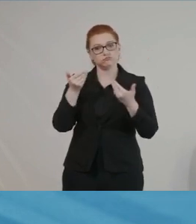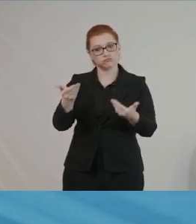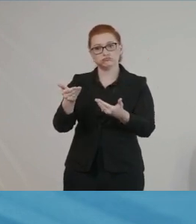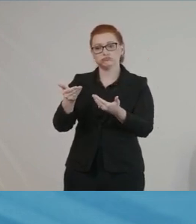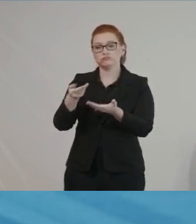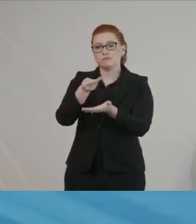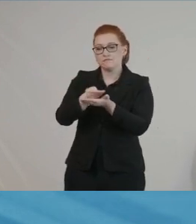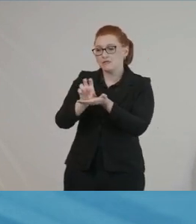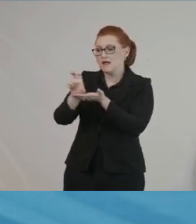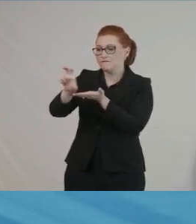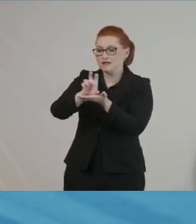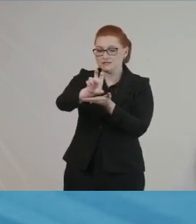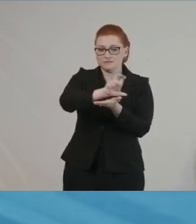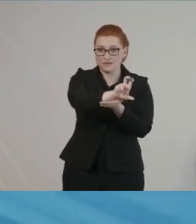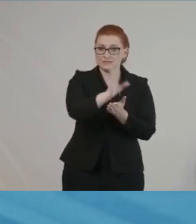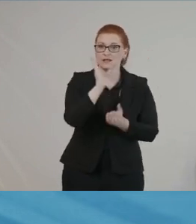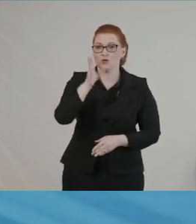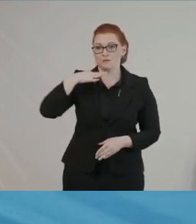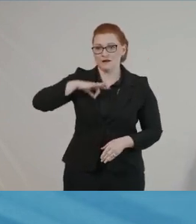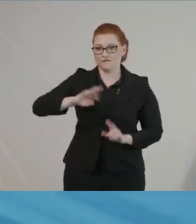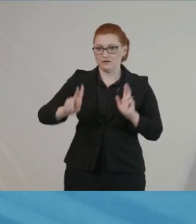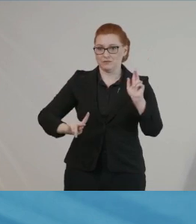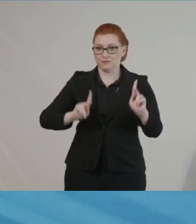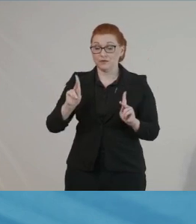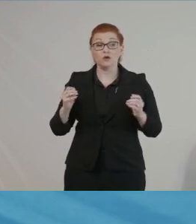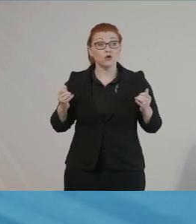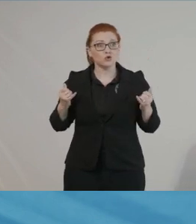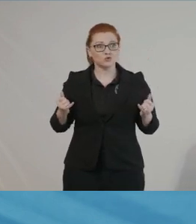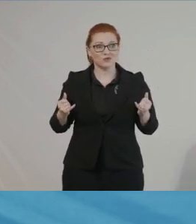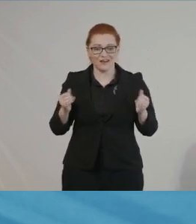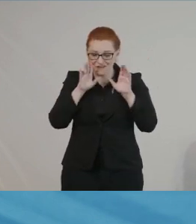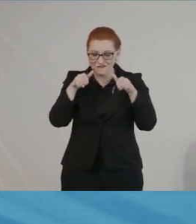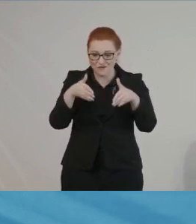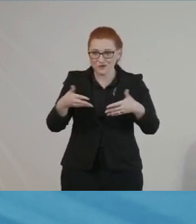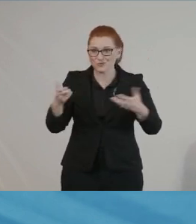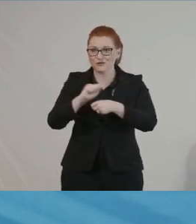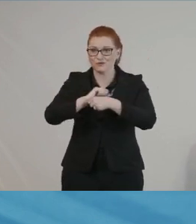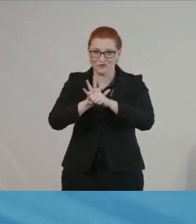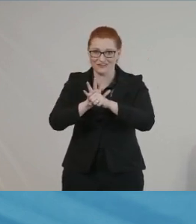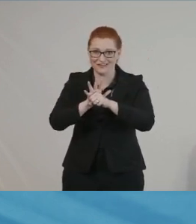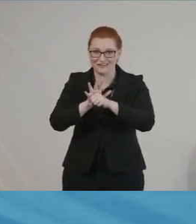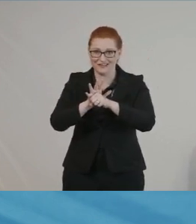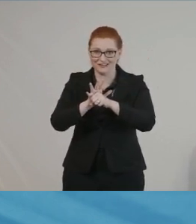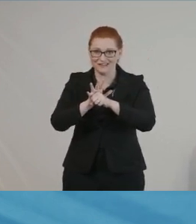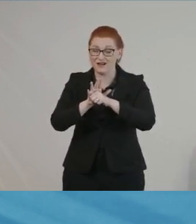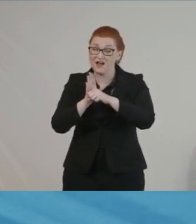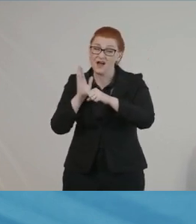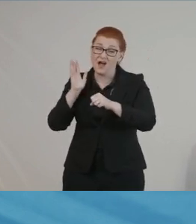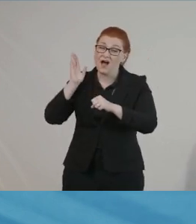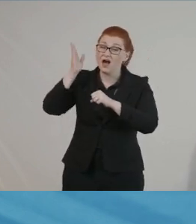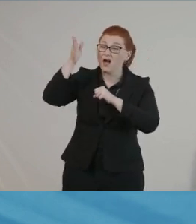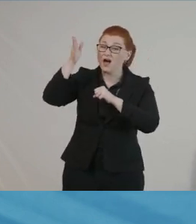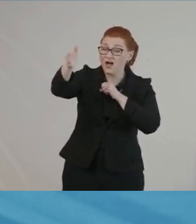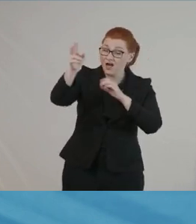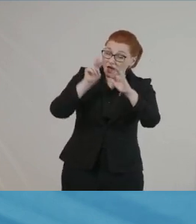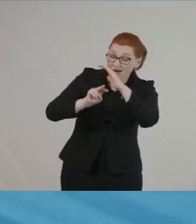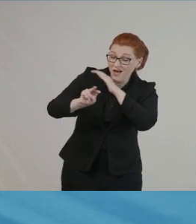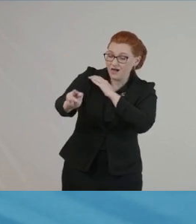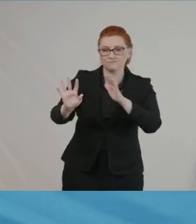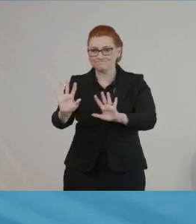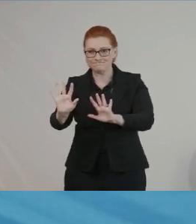day. Today, we're still navigating COVID-19. We're still navigating what's happening inside this